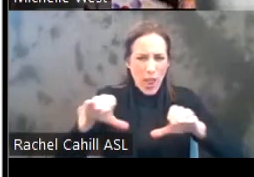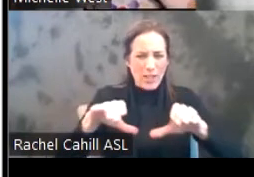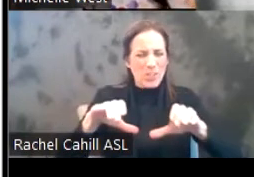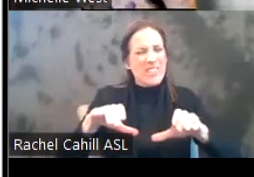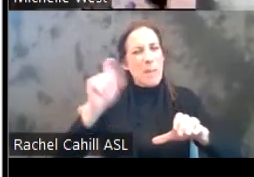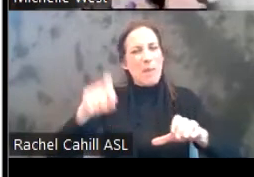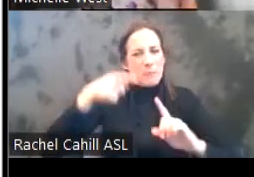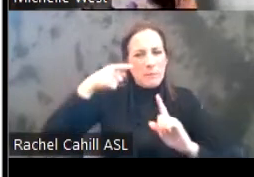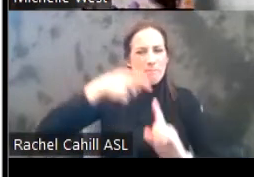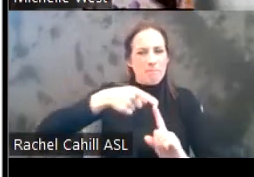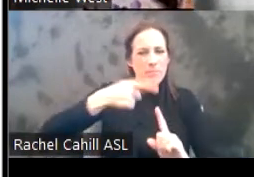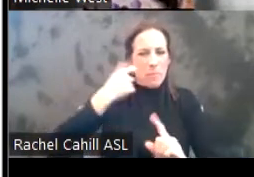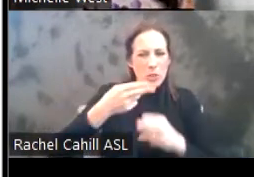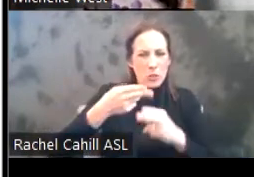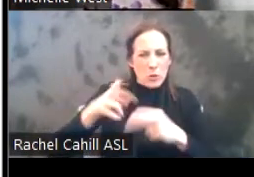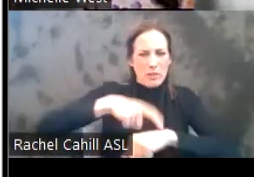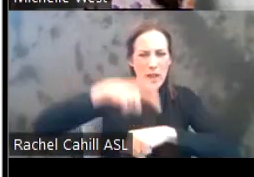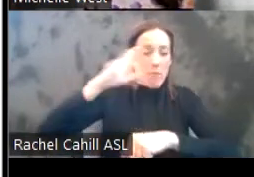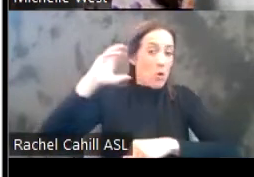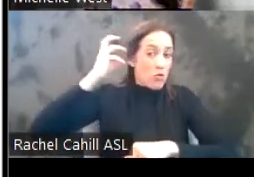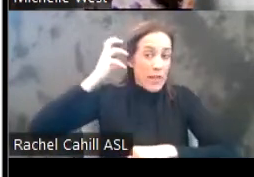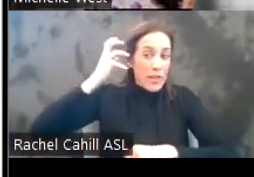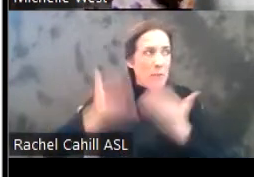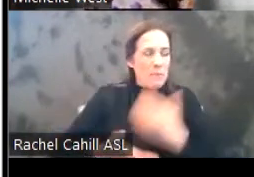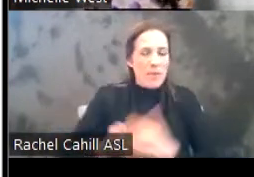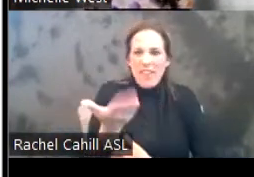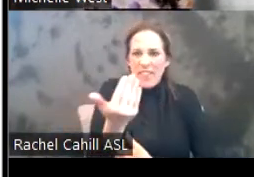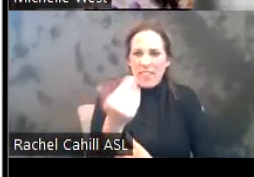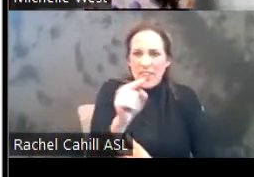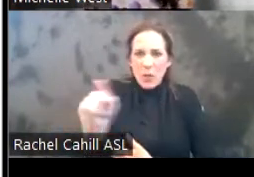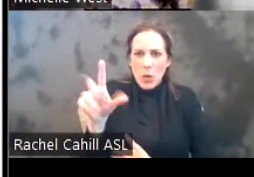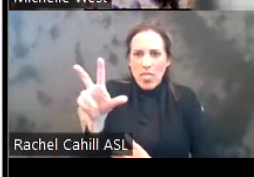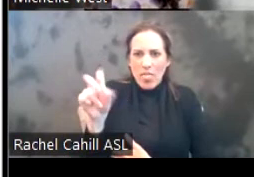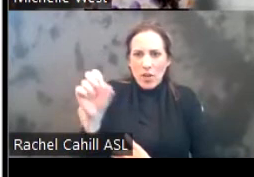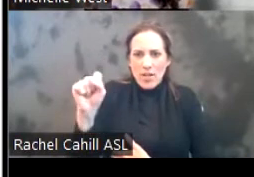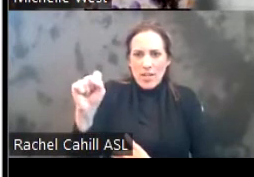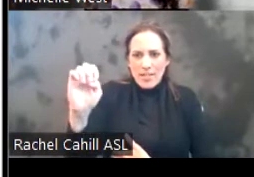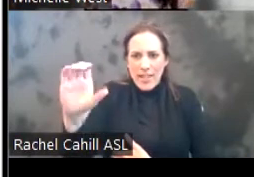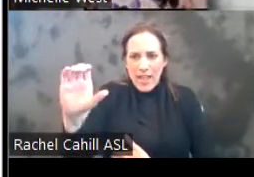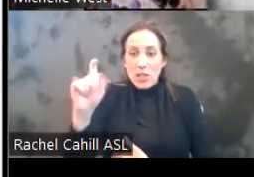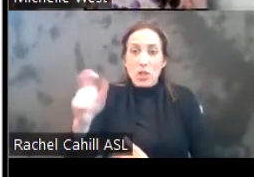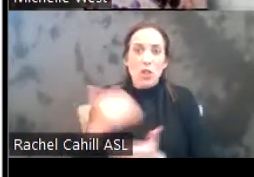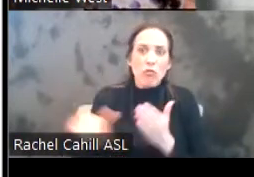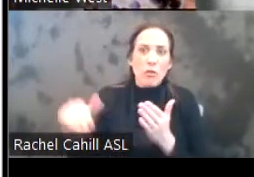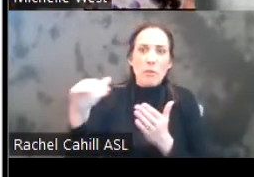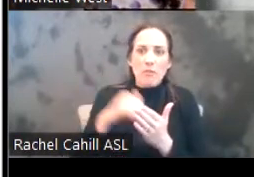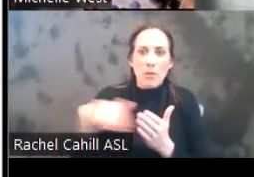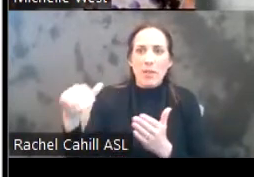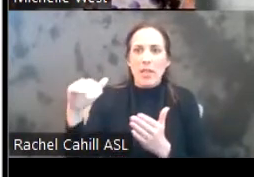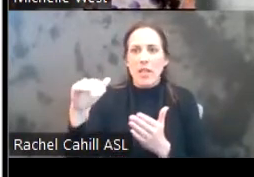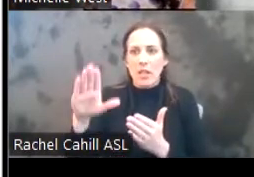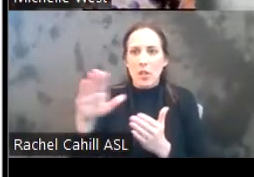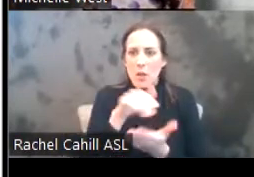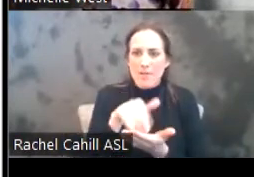because it's a short amount of time. Radio ads can be 15 to 30 seconds, and you're supposed to repeat your